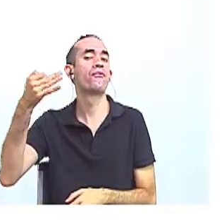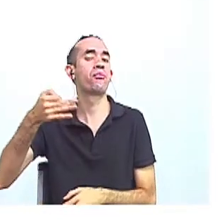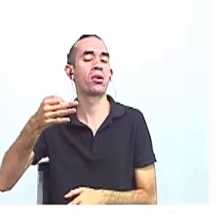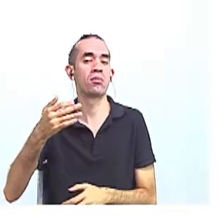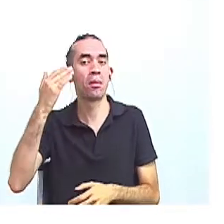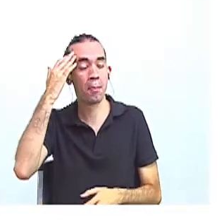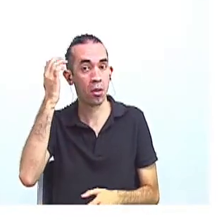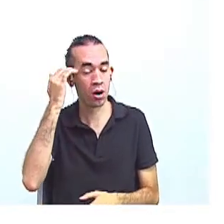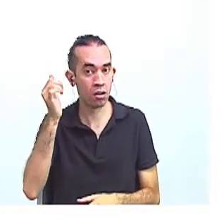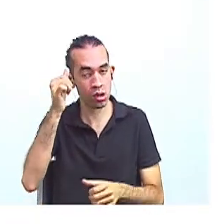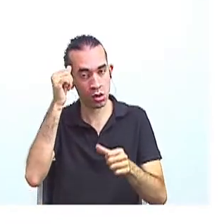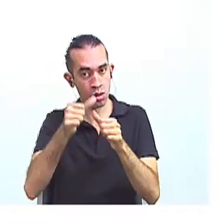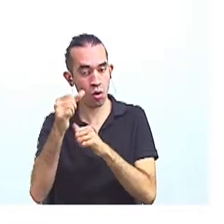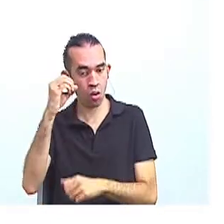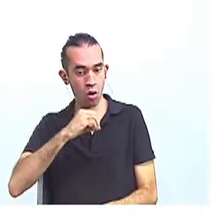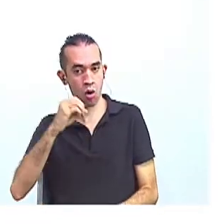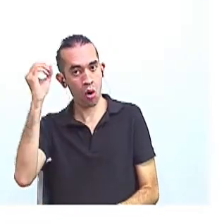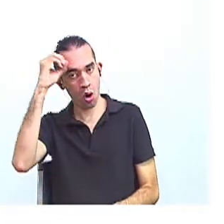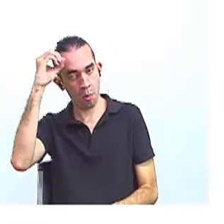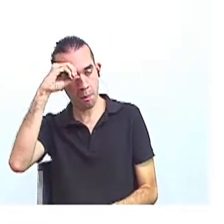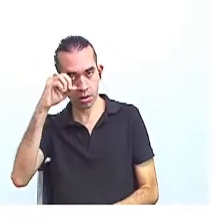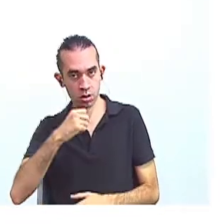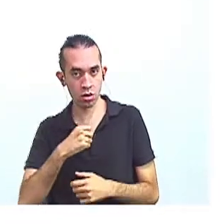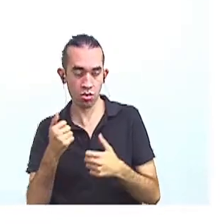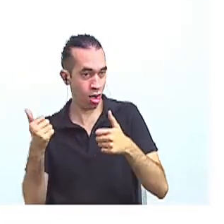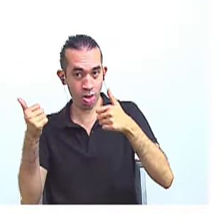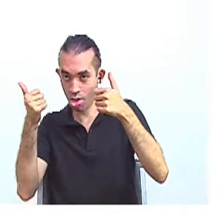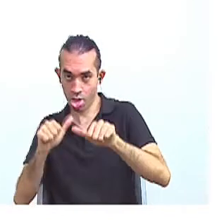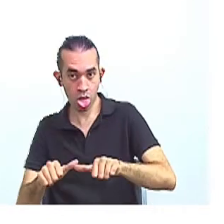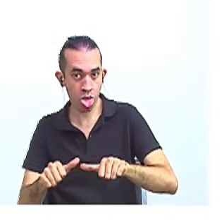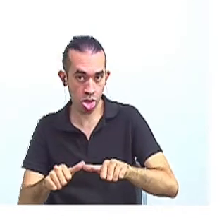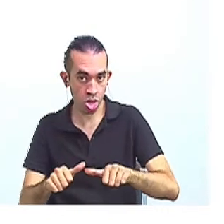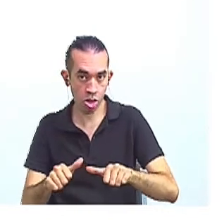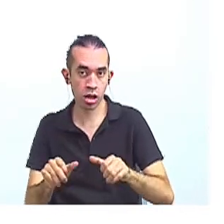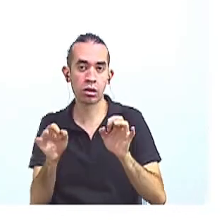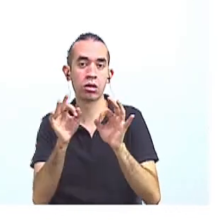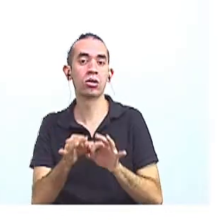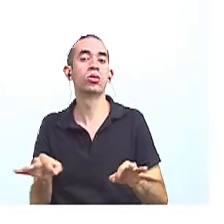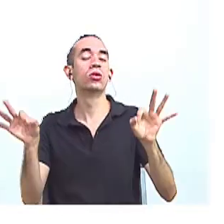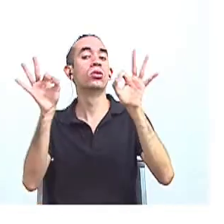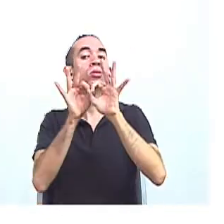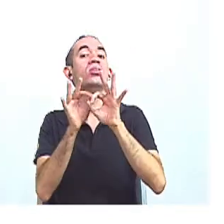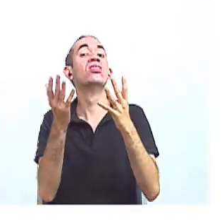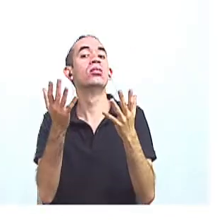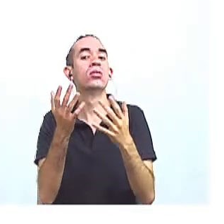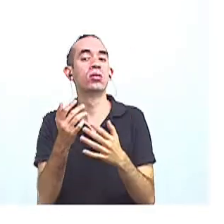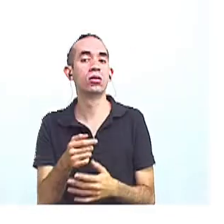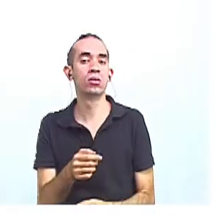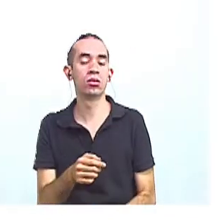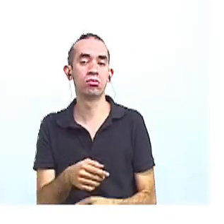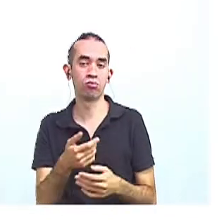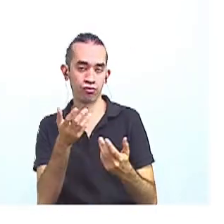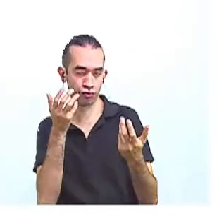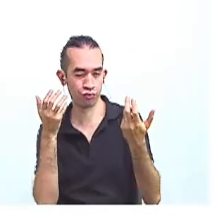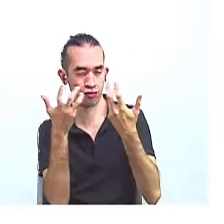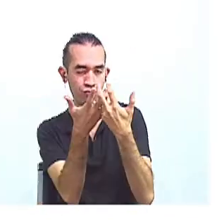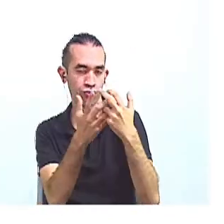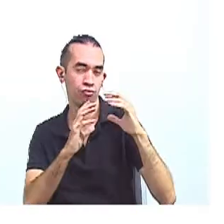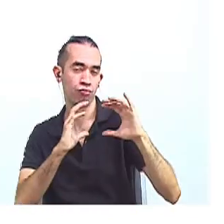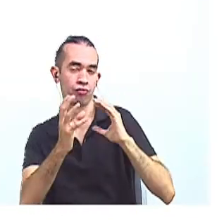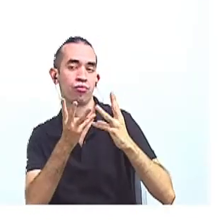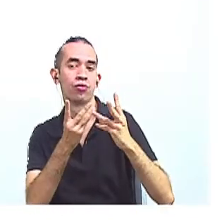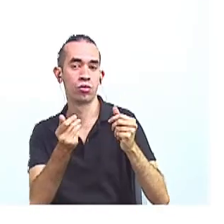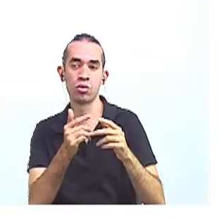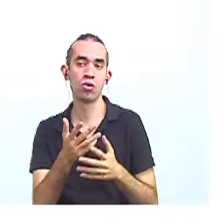Because remember, when we give our opinion and when we disagree with somebody, it's very important to be assertive. We don't want to hurt